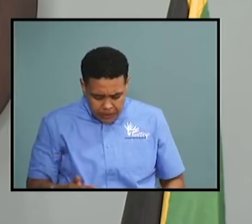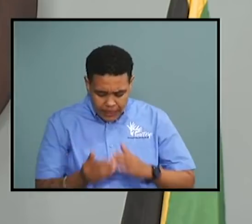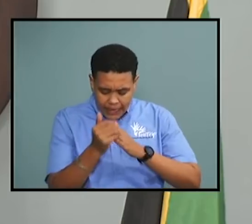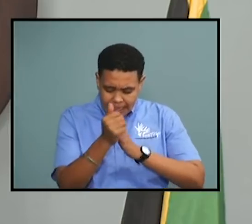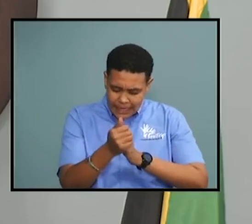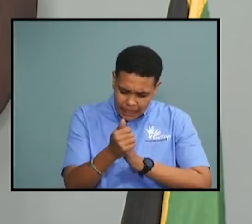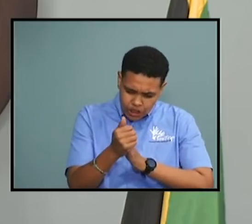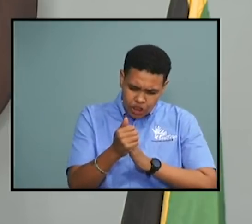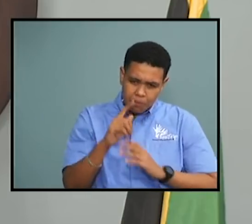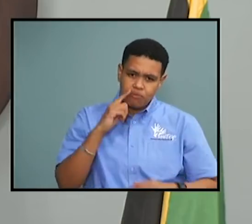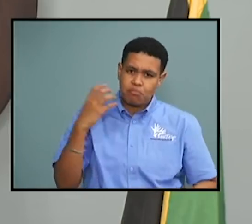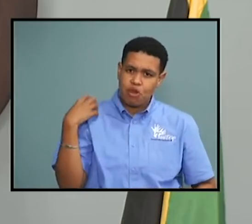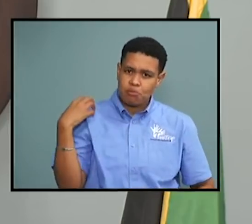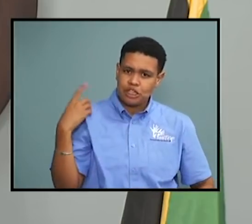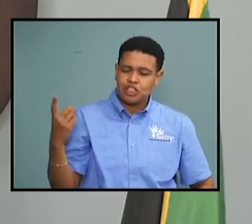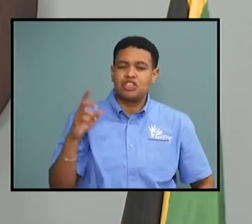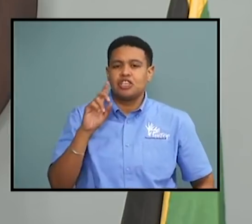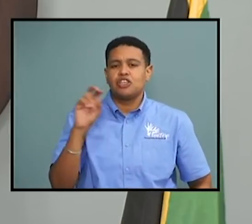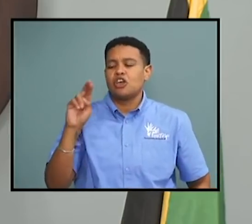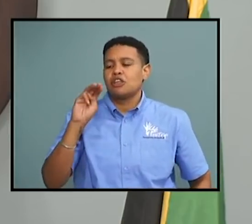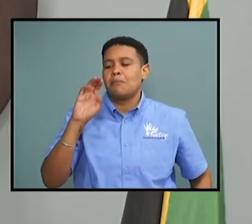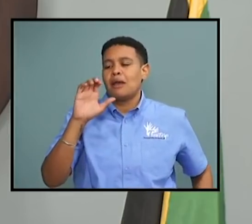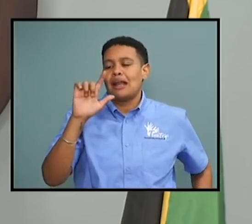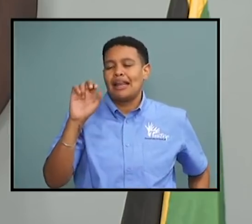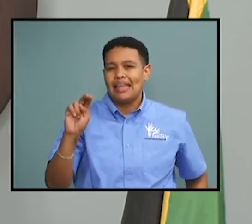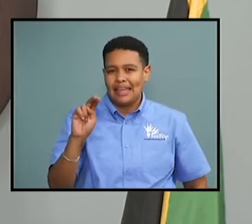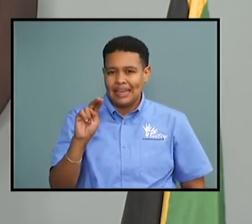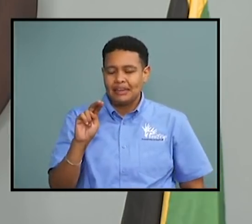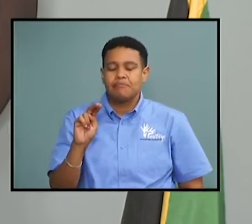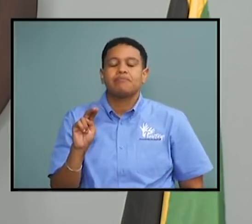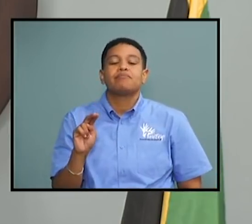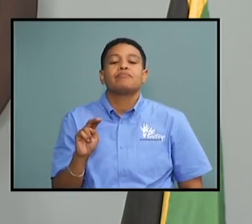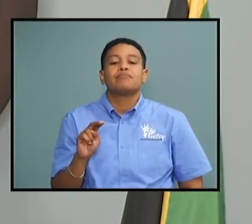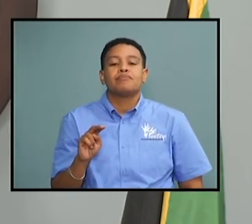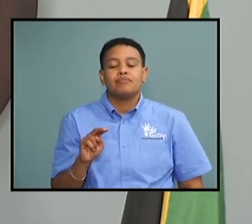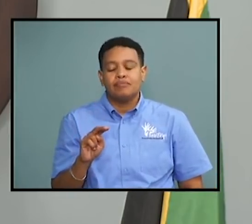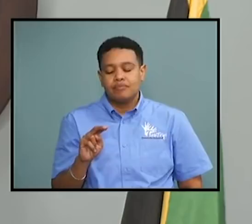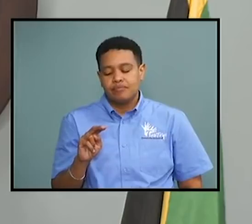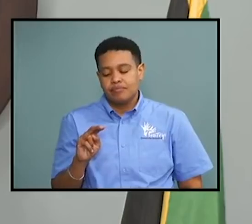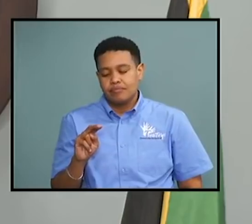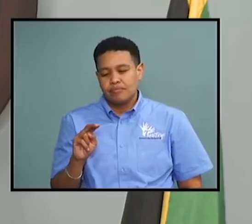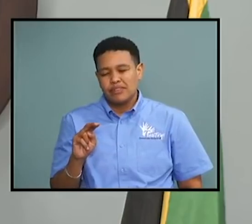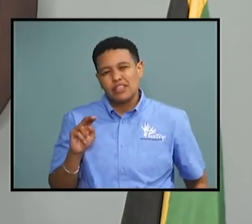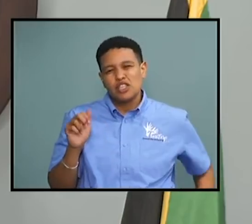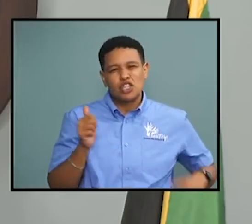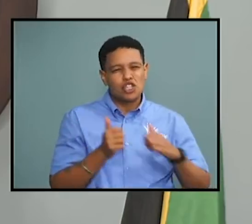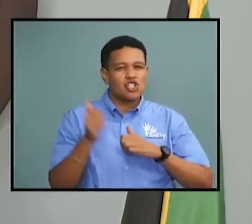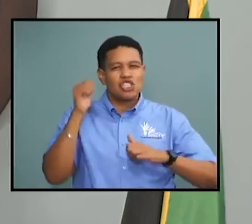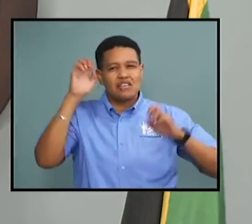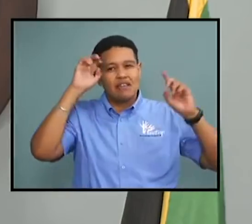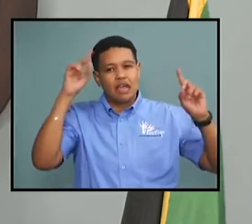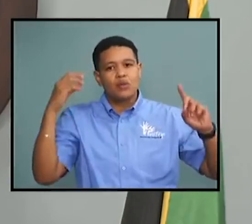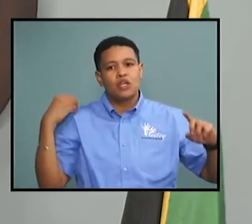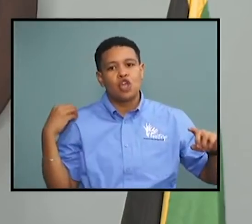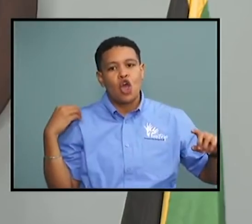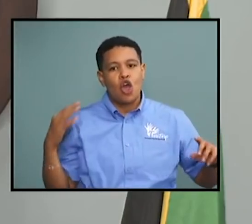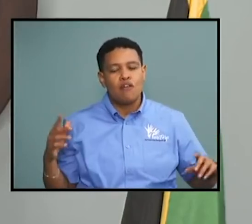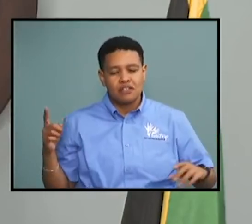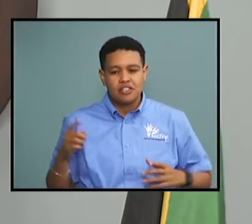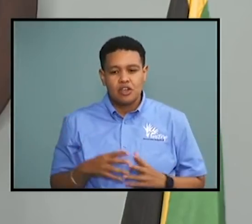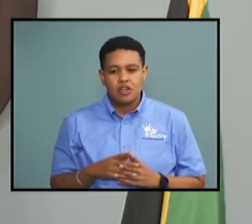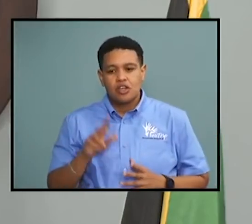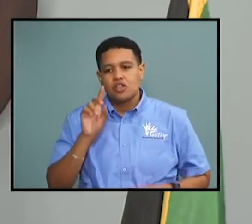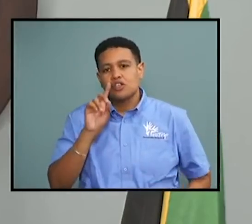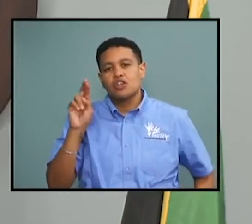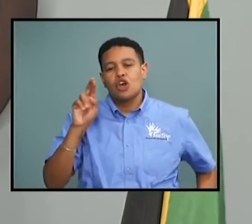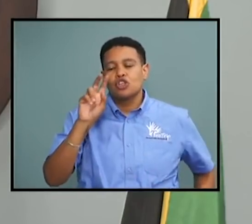leadership of the Permanent Secretary, Dr. McLean, the Chief Education Officer,